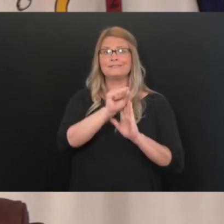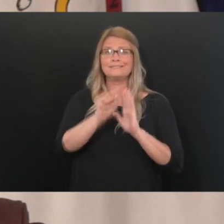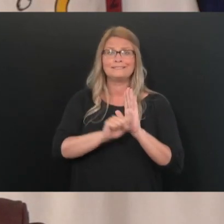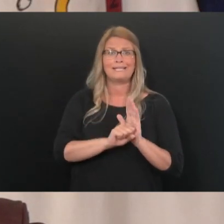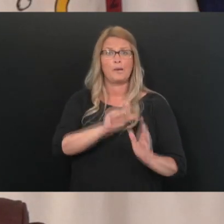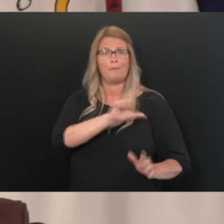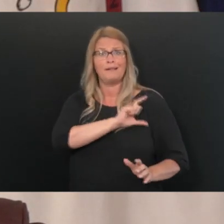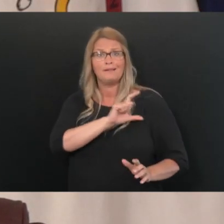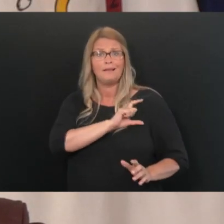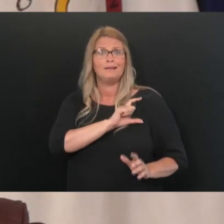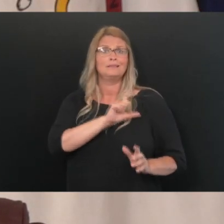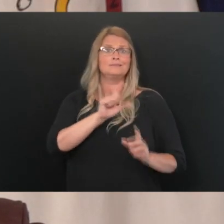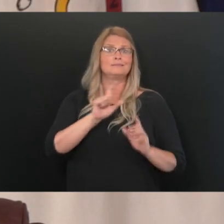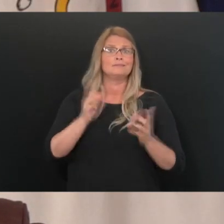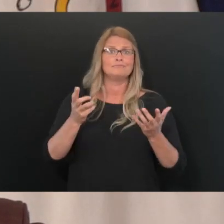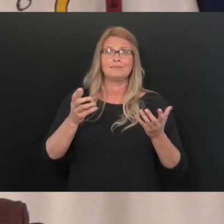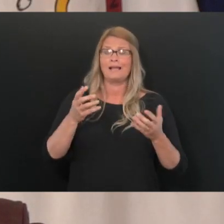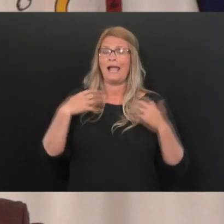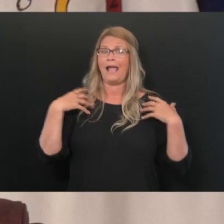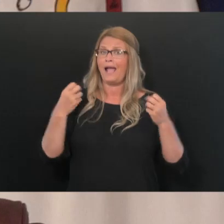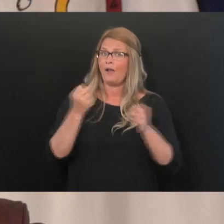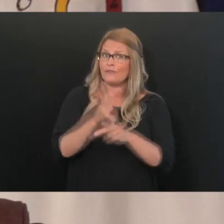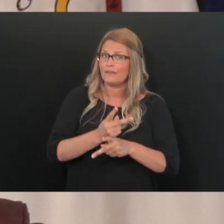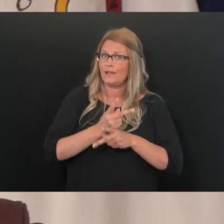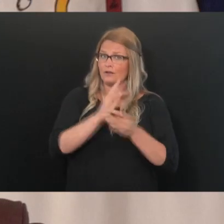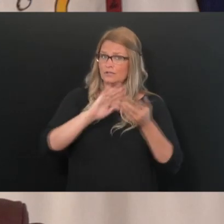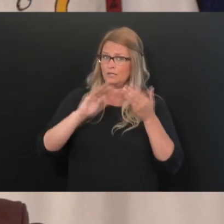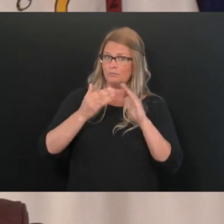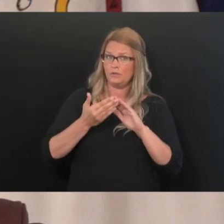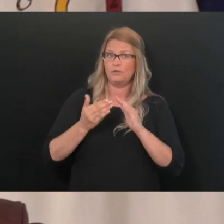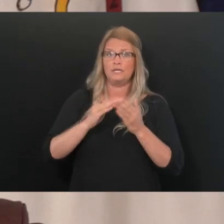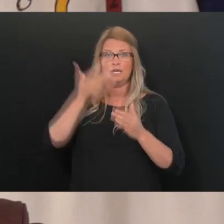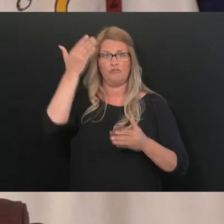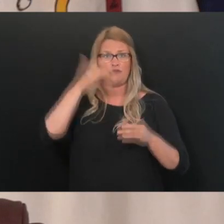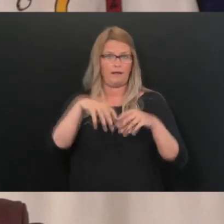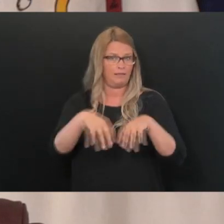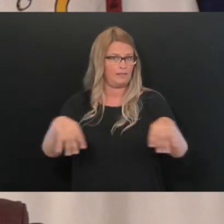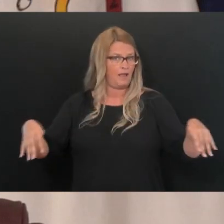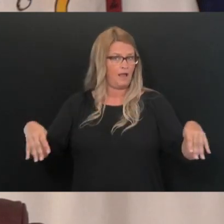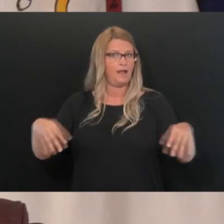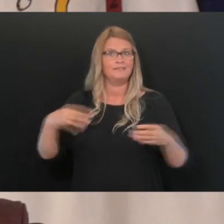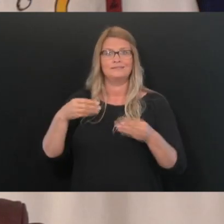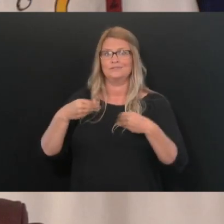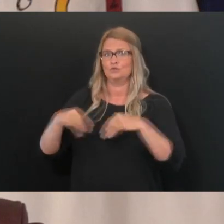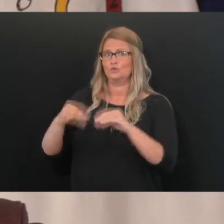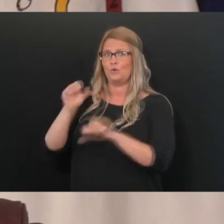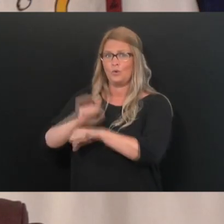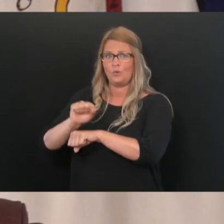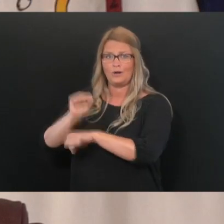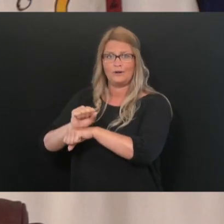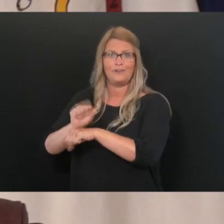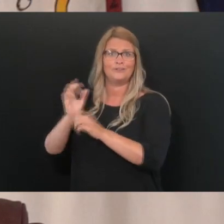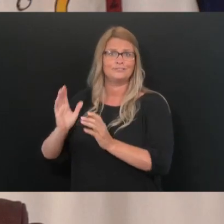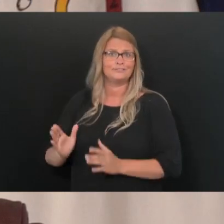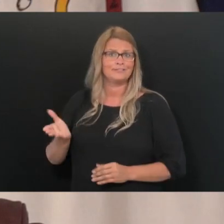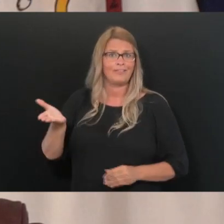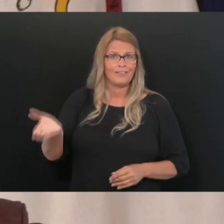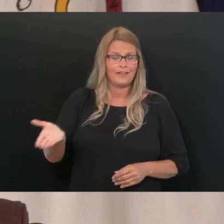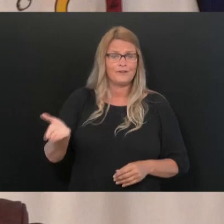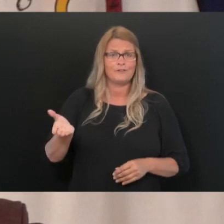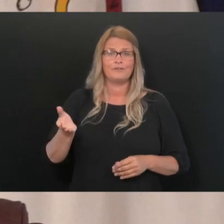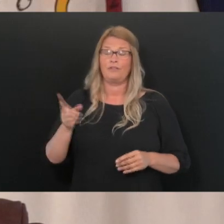all of our healthcare community, all the people that were on the front lines, maybe our grocery workers, and which have